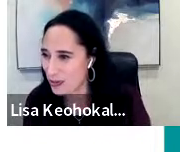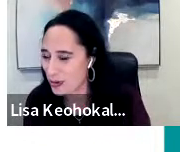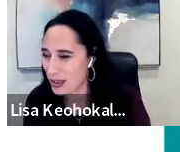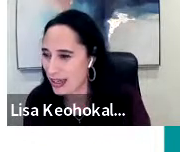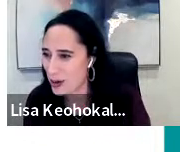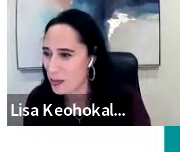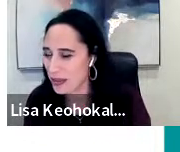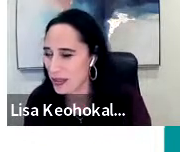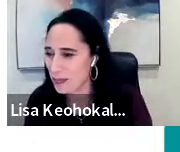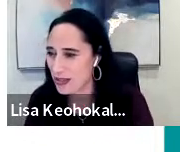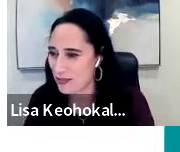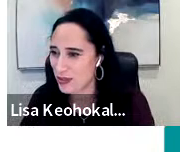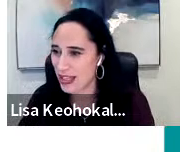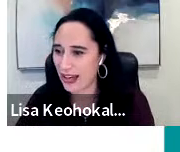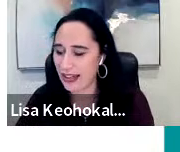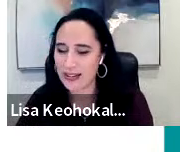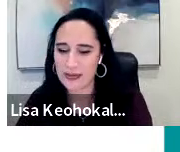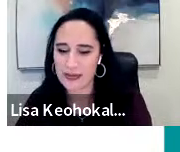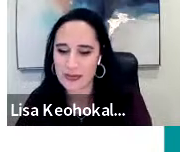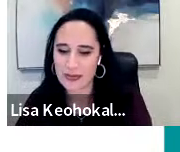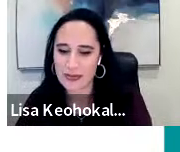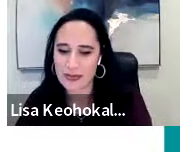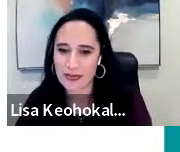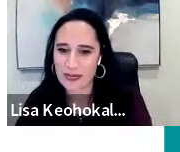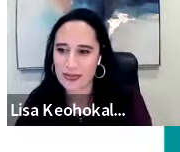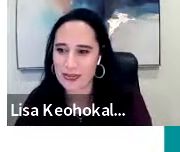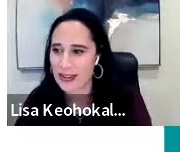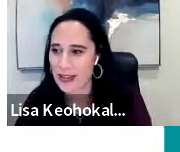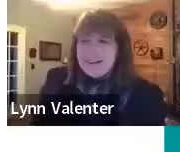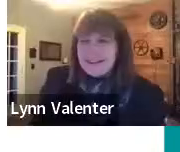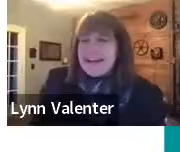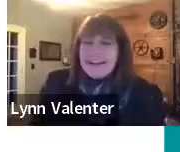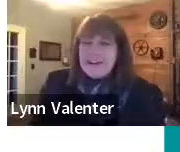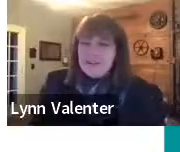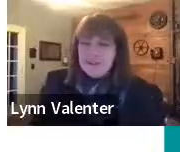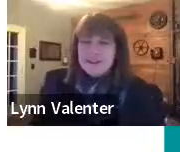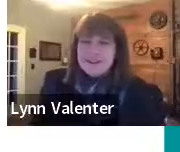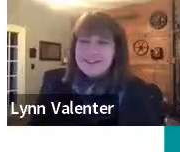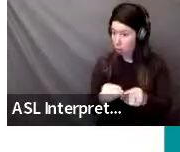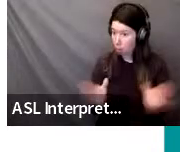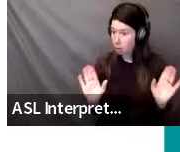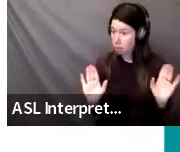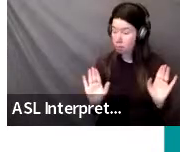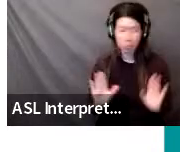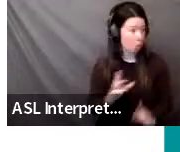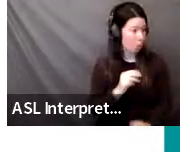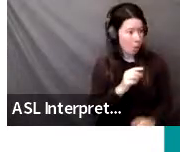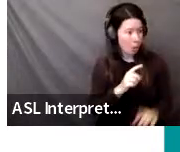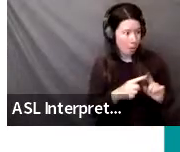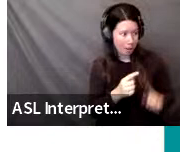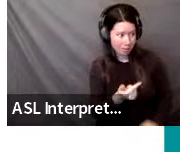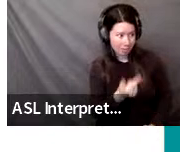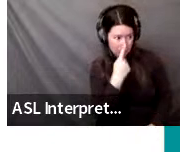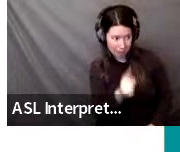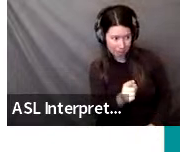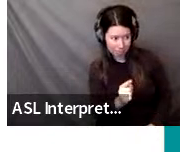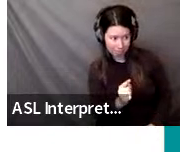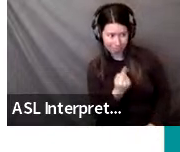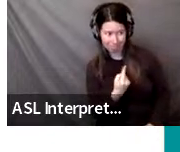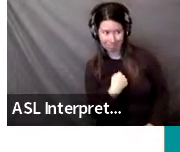wanted to share before we kind of open it up to the full CAG? No, but can I go first?